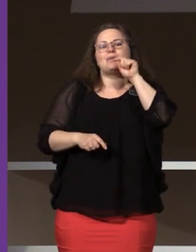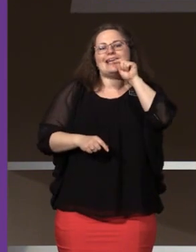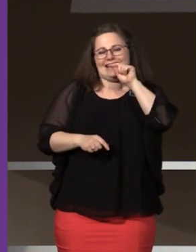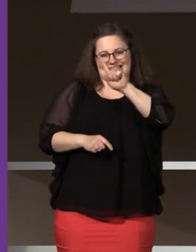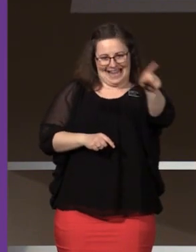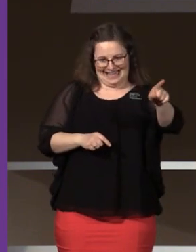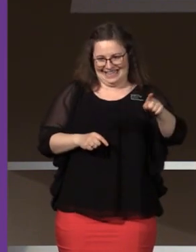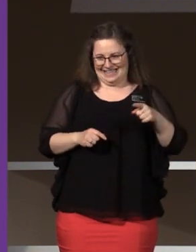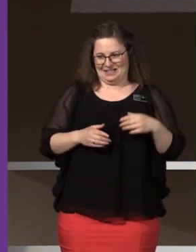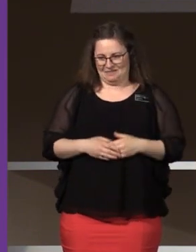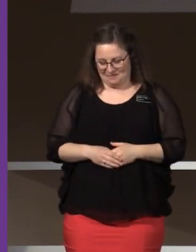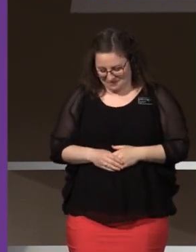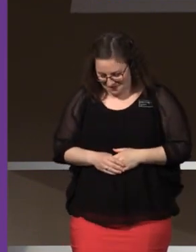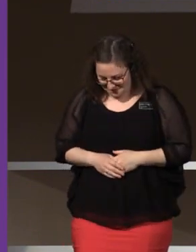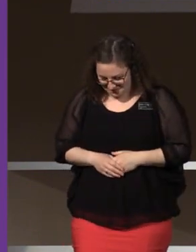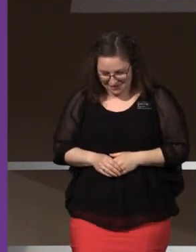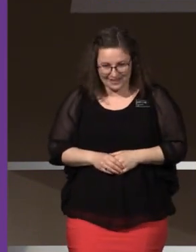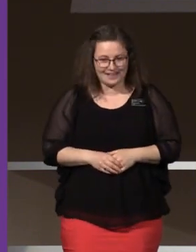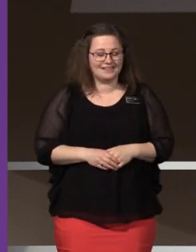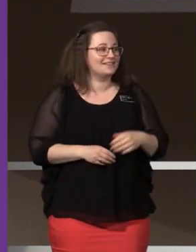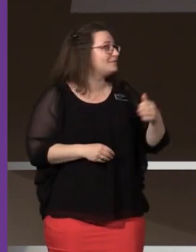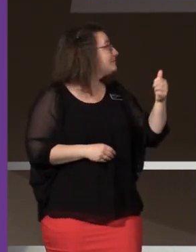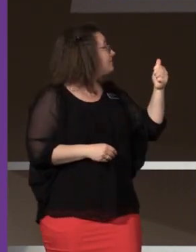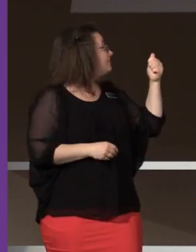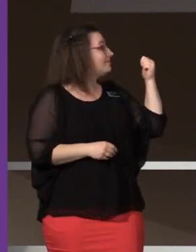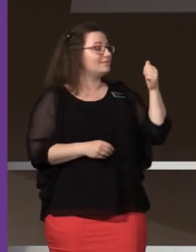digitally. 4 Pepsi's unbelievable bus. This is a real bus